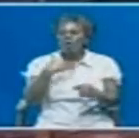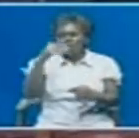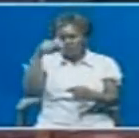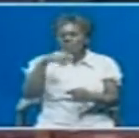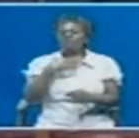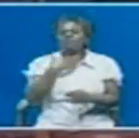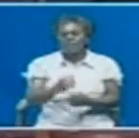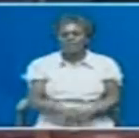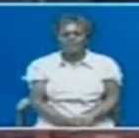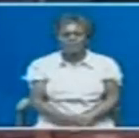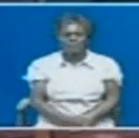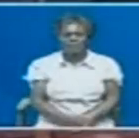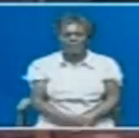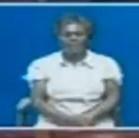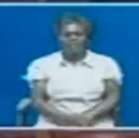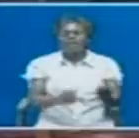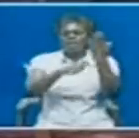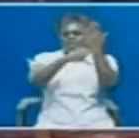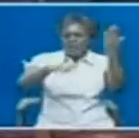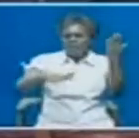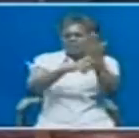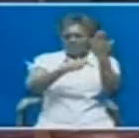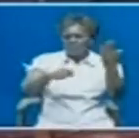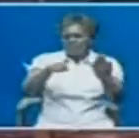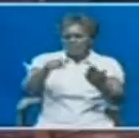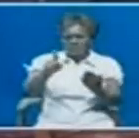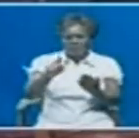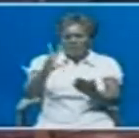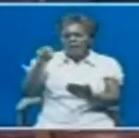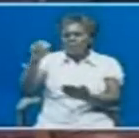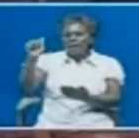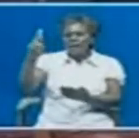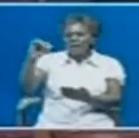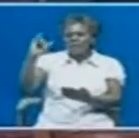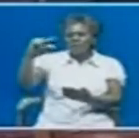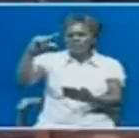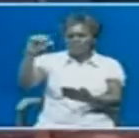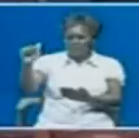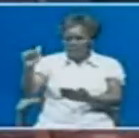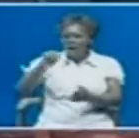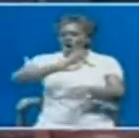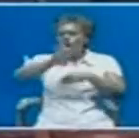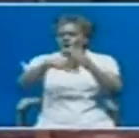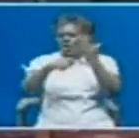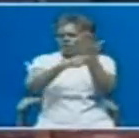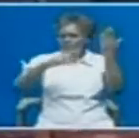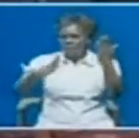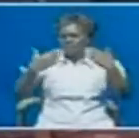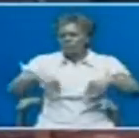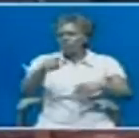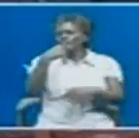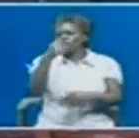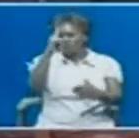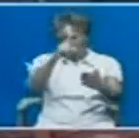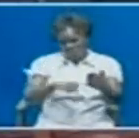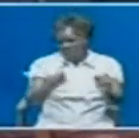height? The superstars who everybody knew. The Marigas, the, you know, all those guys. Would you tell them if